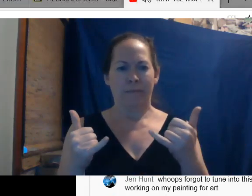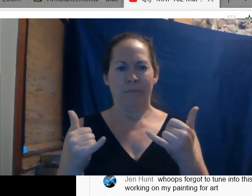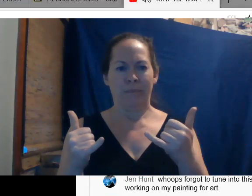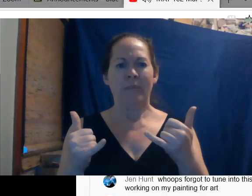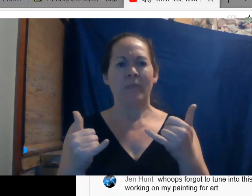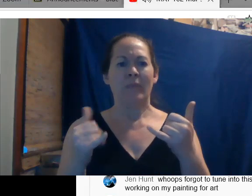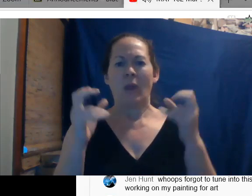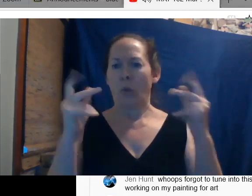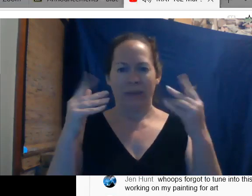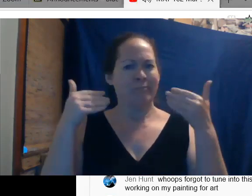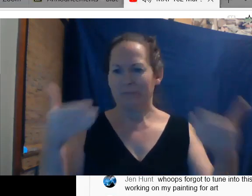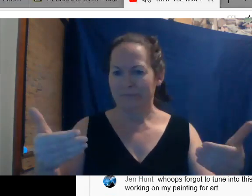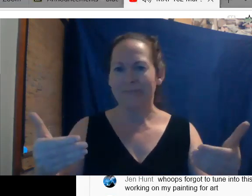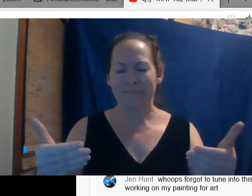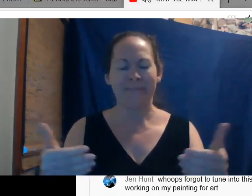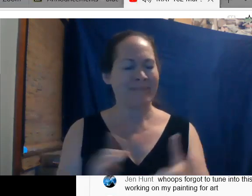Okay.